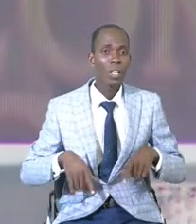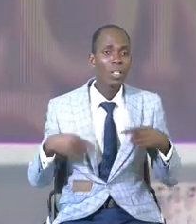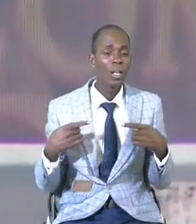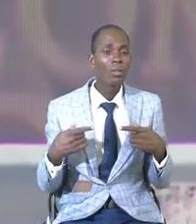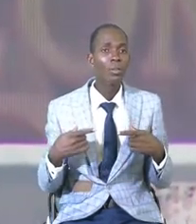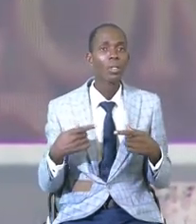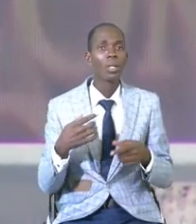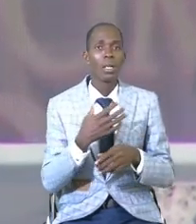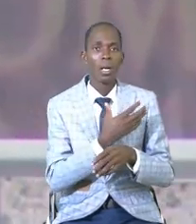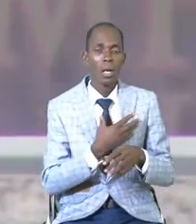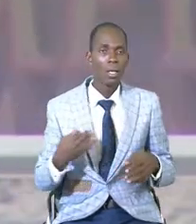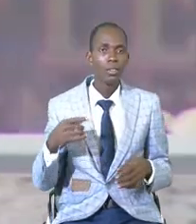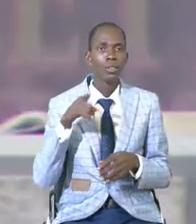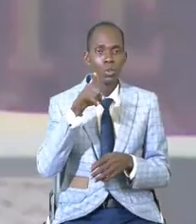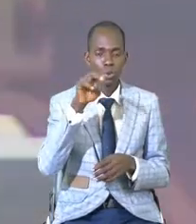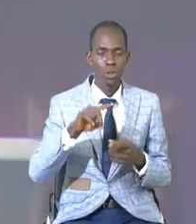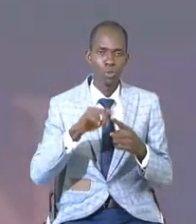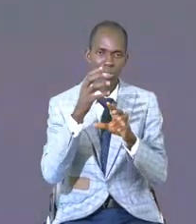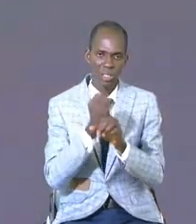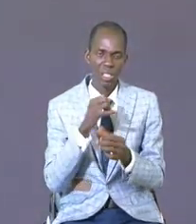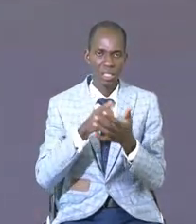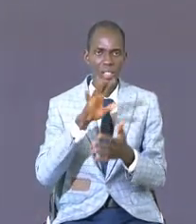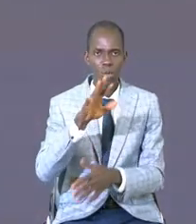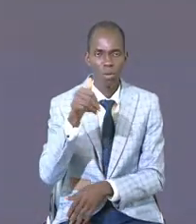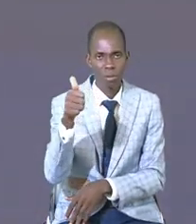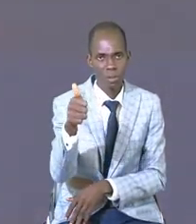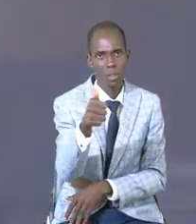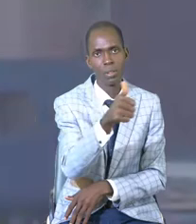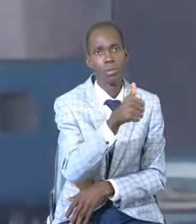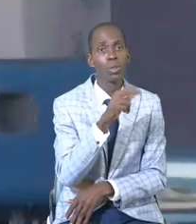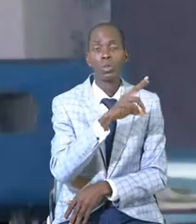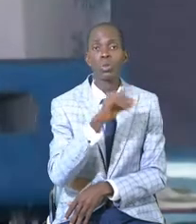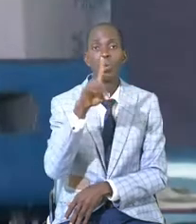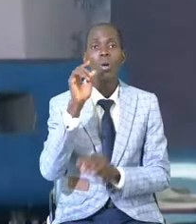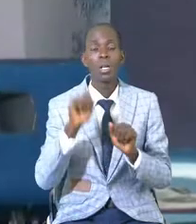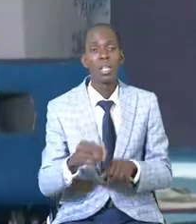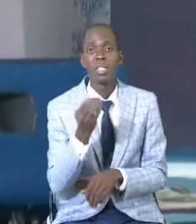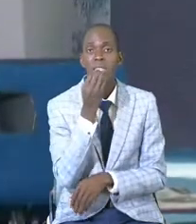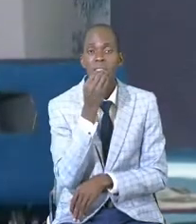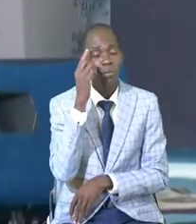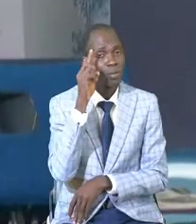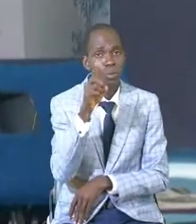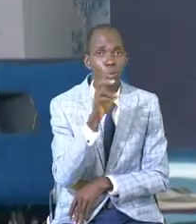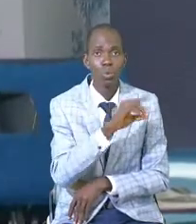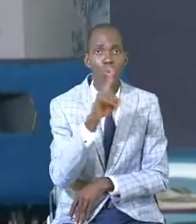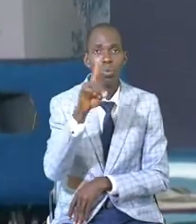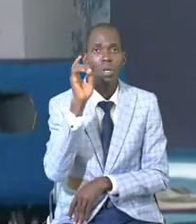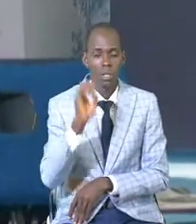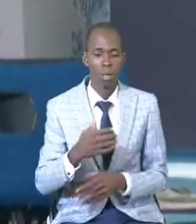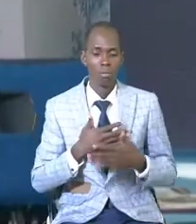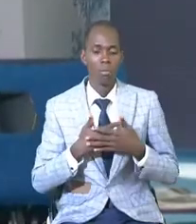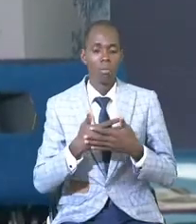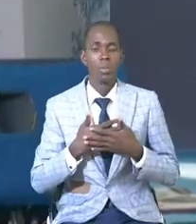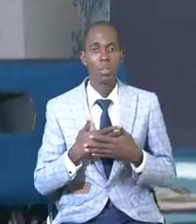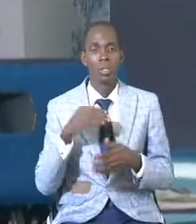you have to get it yourself. Just like nobody can eat for you, Nobody can breathe for you, and